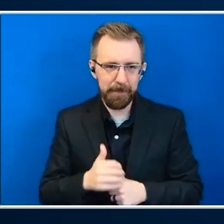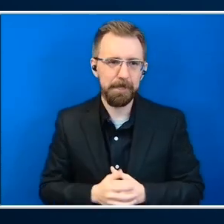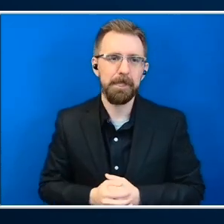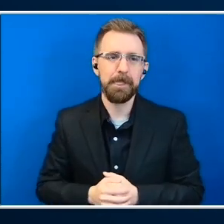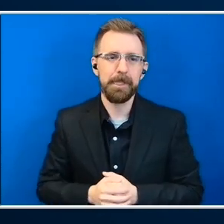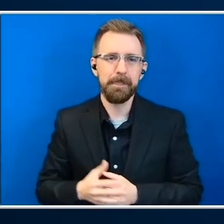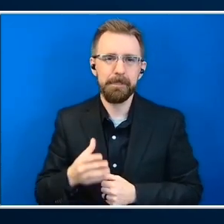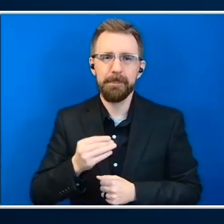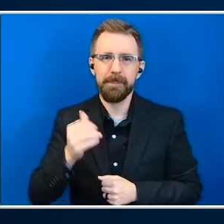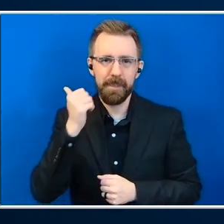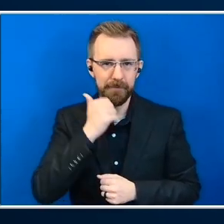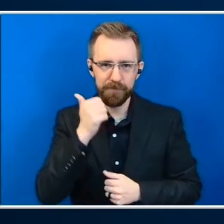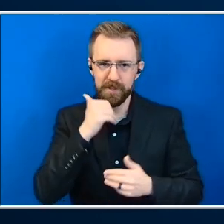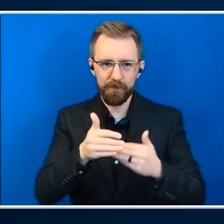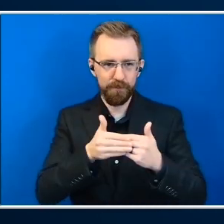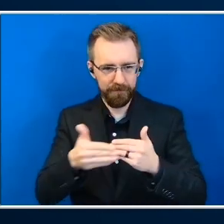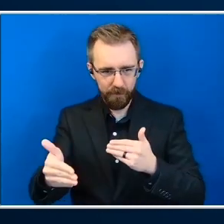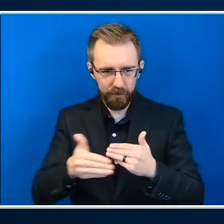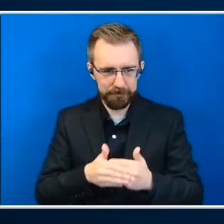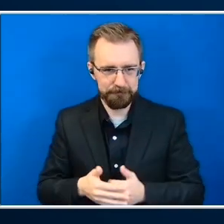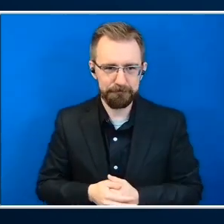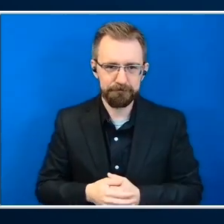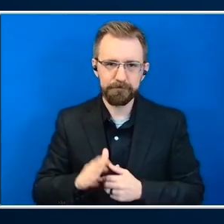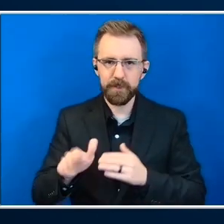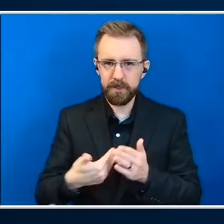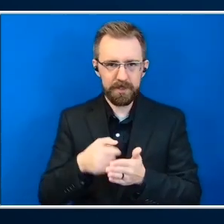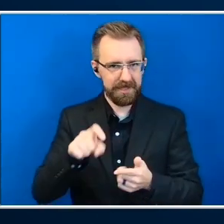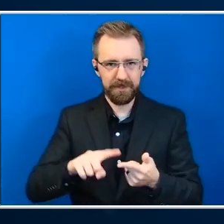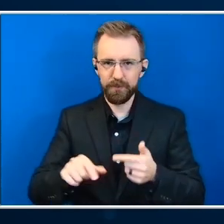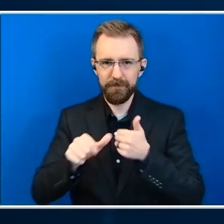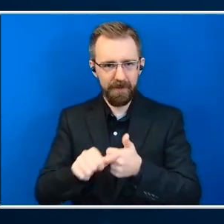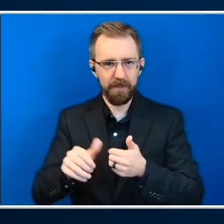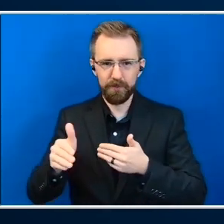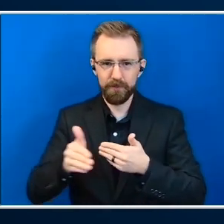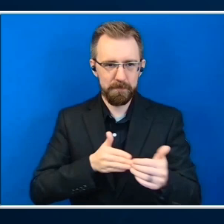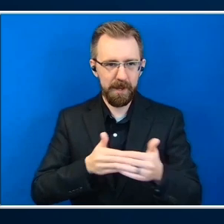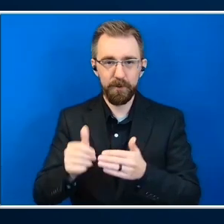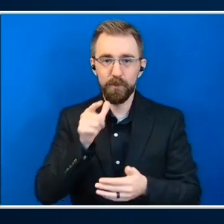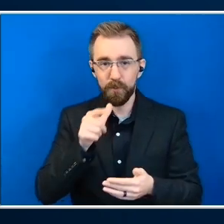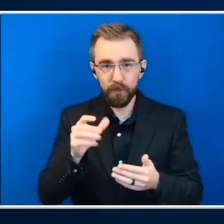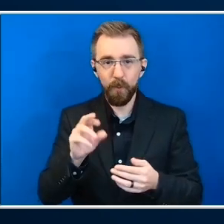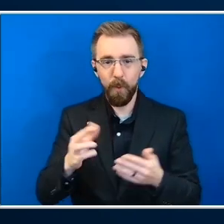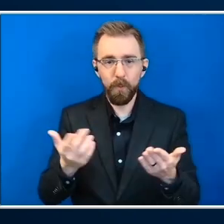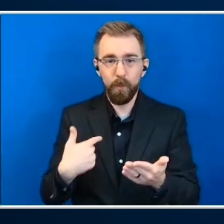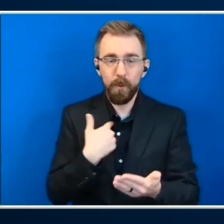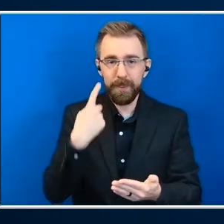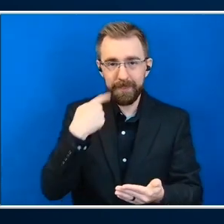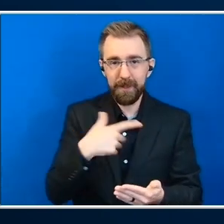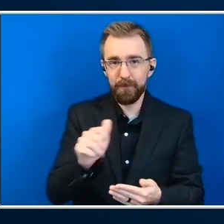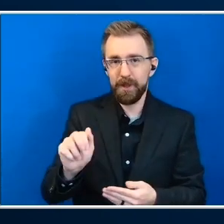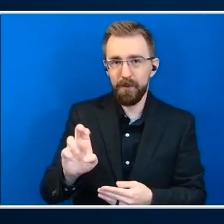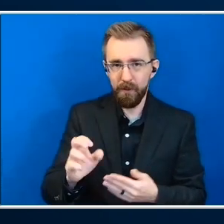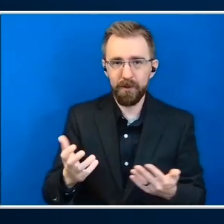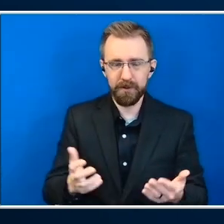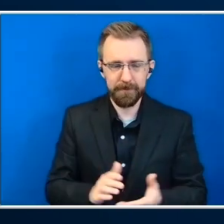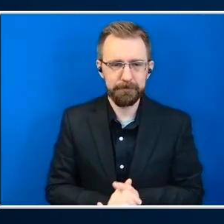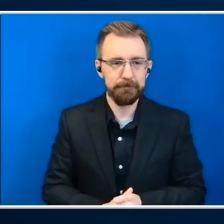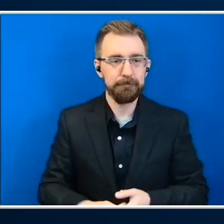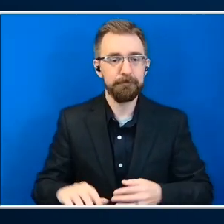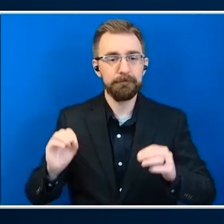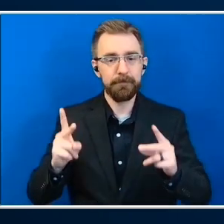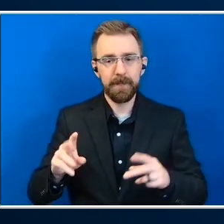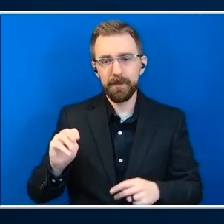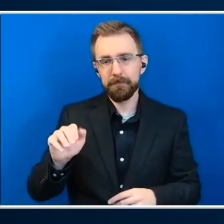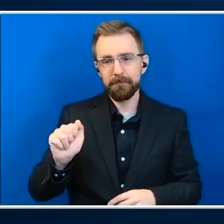going forward. And we all need to follow them no matter who or what we think we are. All right, Mariana, how is